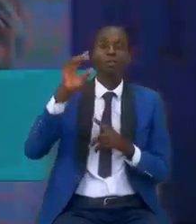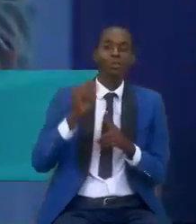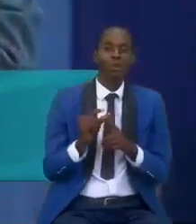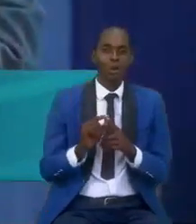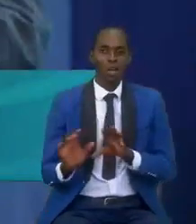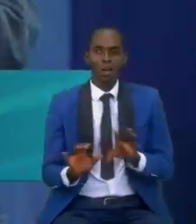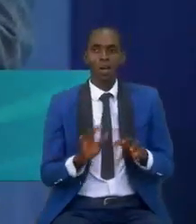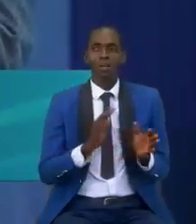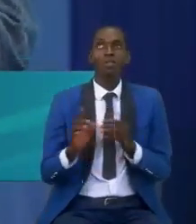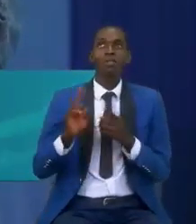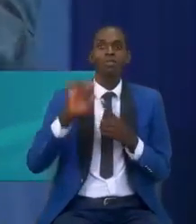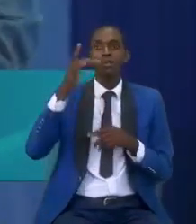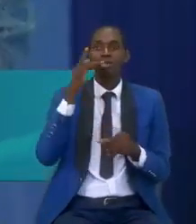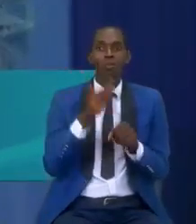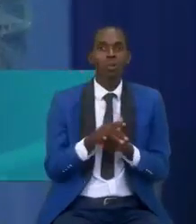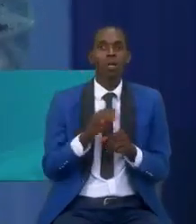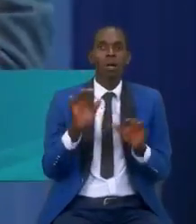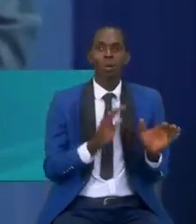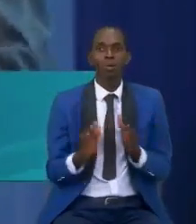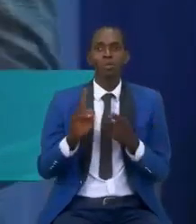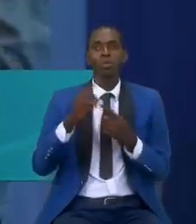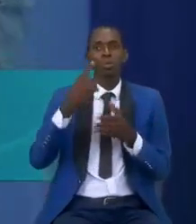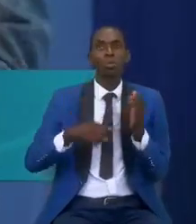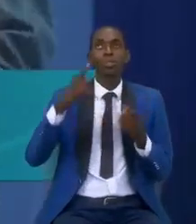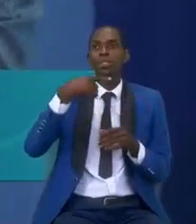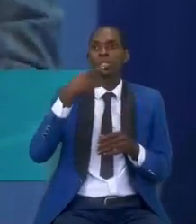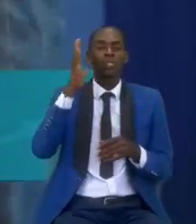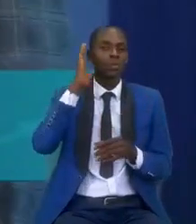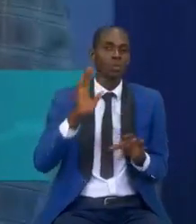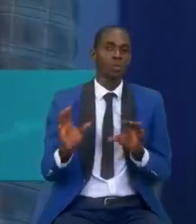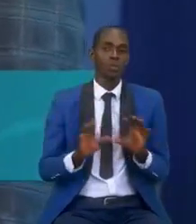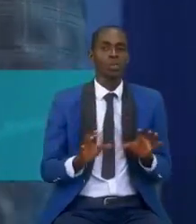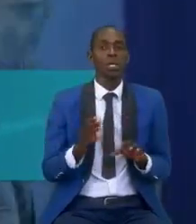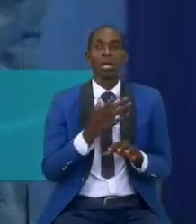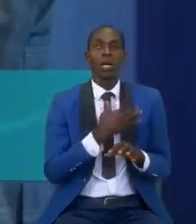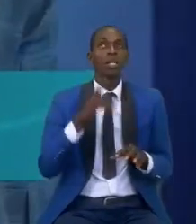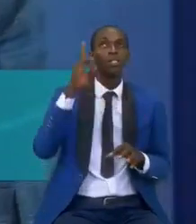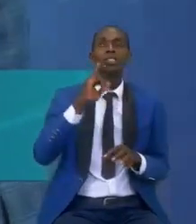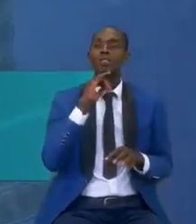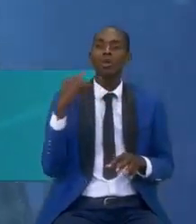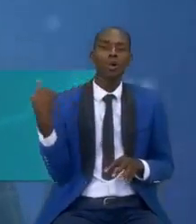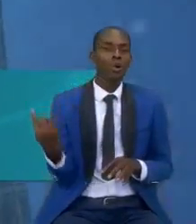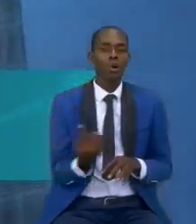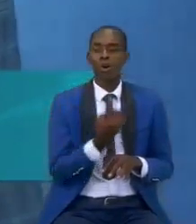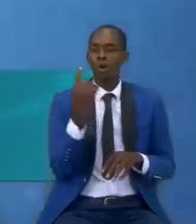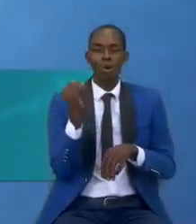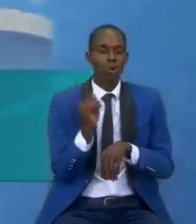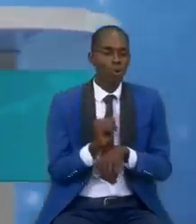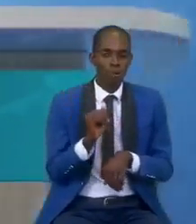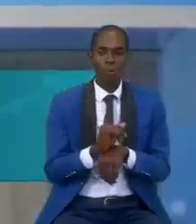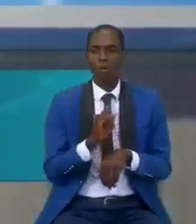he's always working, always working, always working. And he works upon everyone. The promise he has given